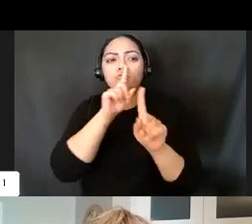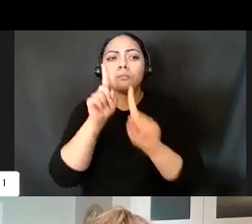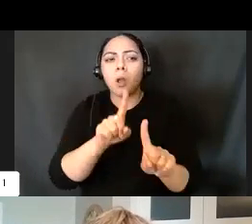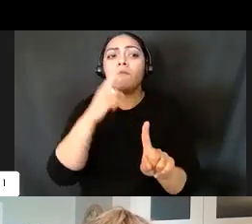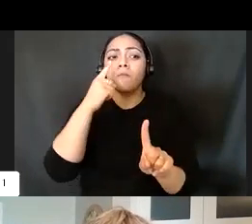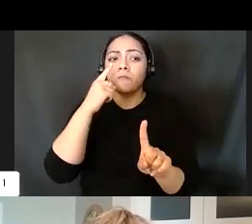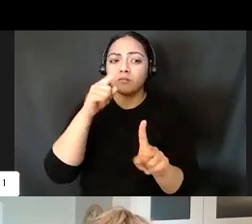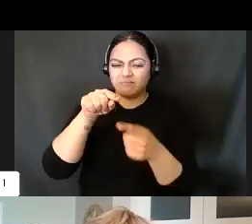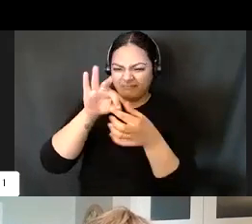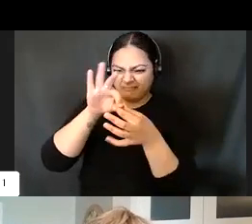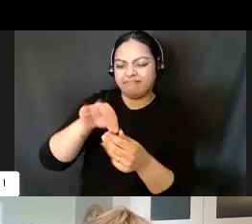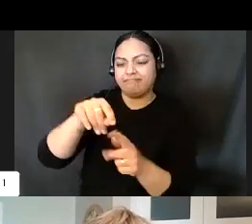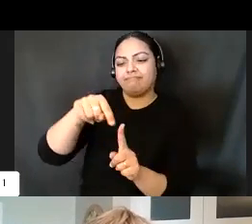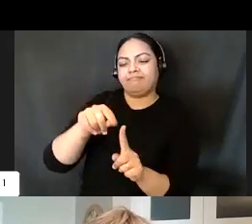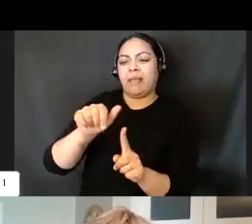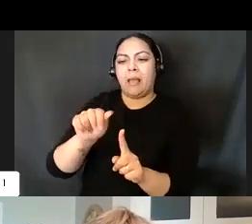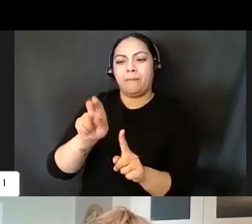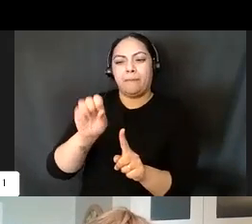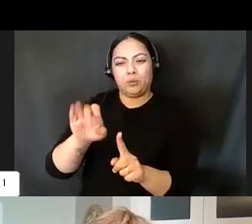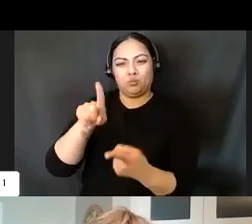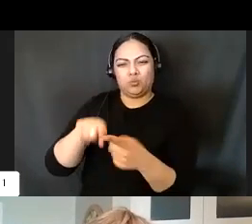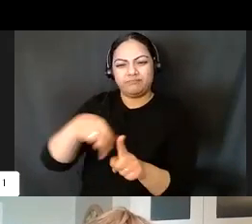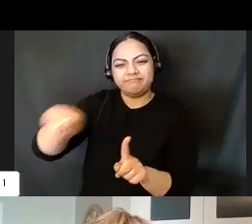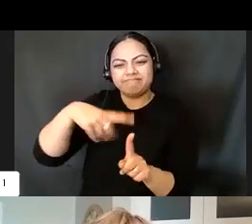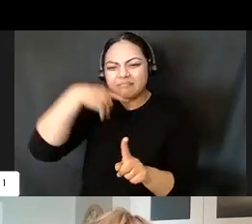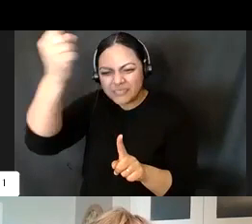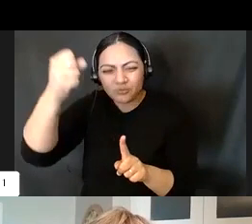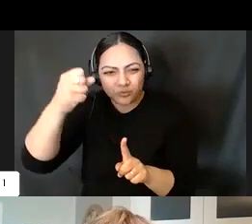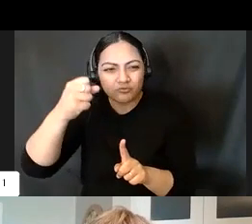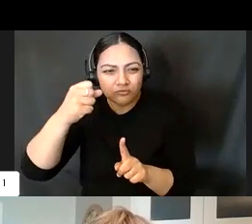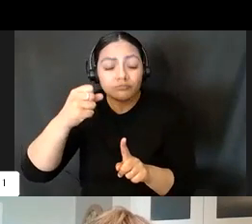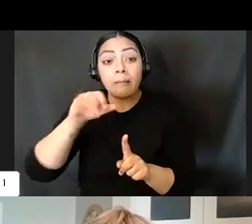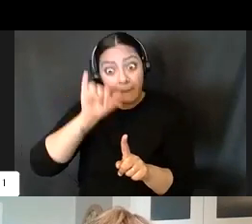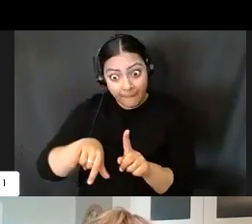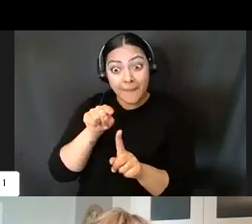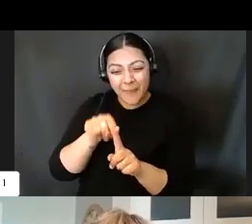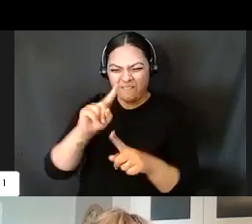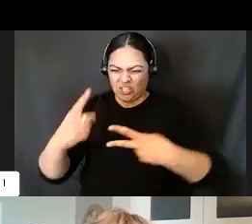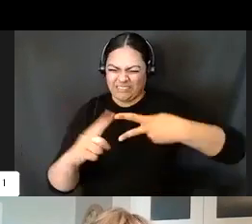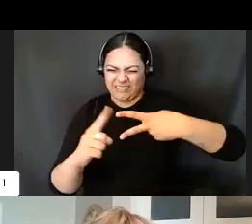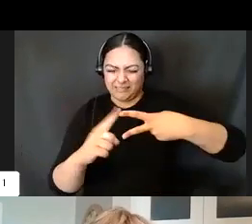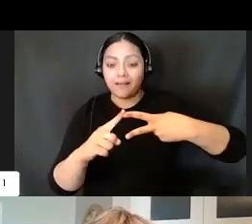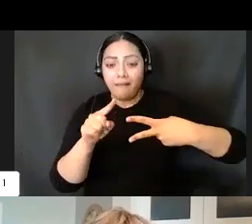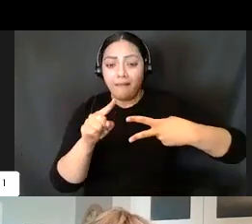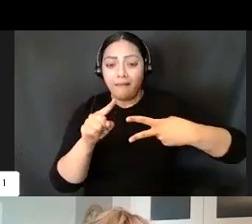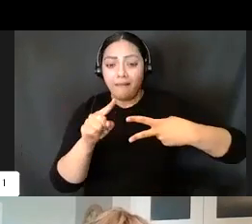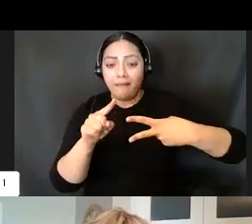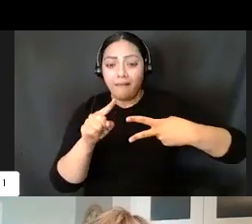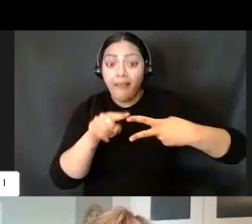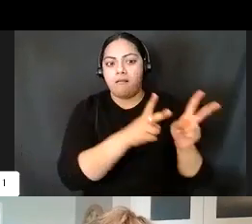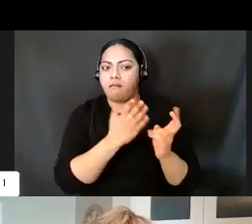years ago. And we've actually incorporated and adapted that material into the